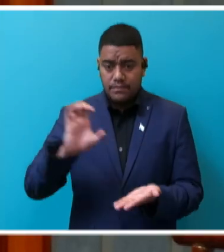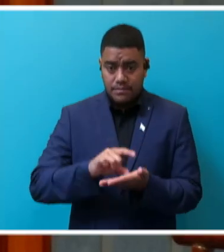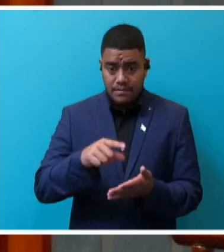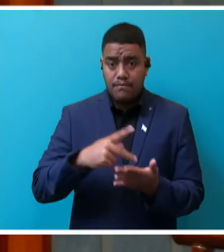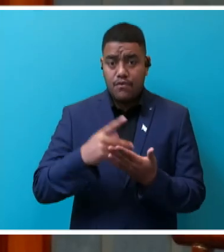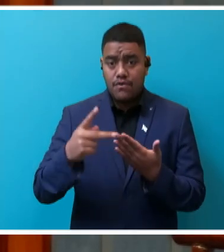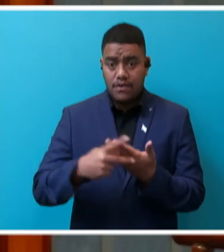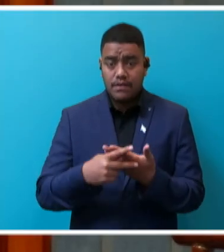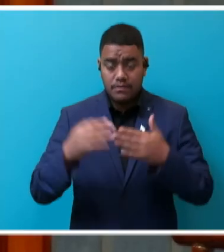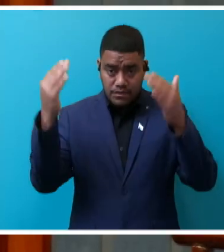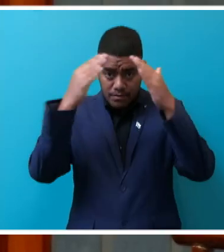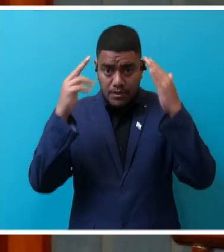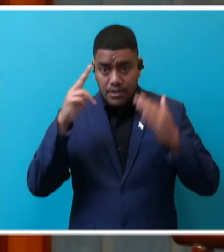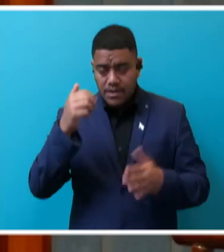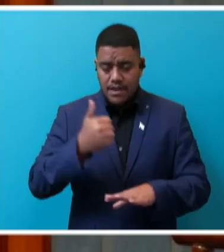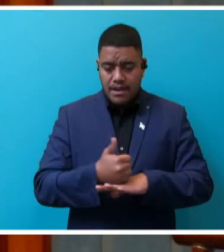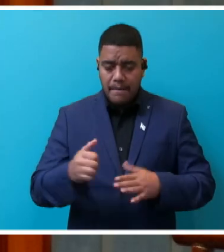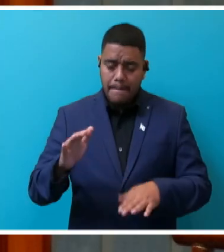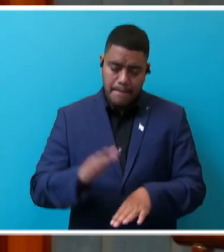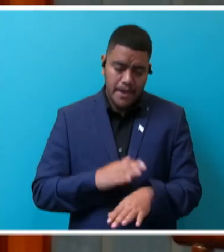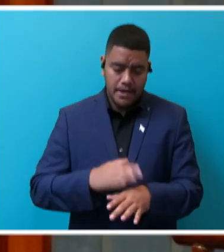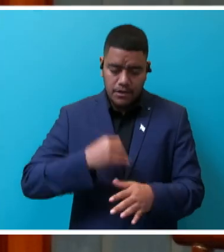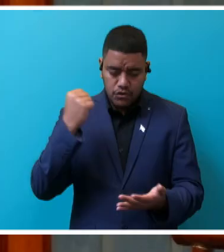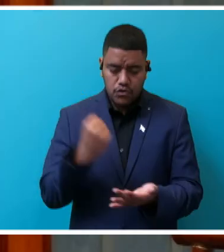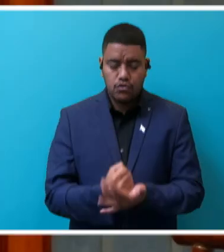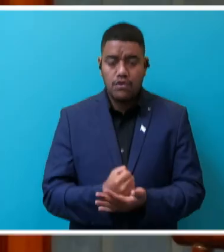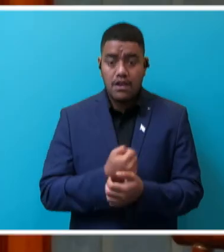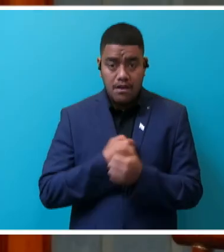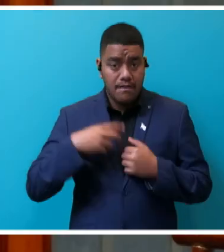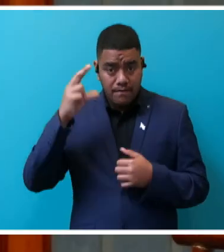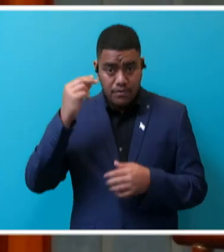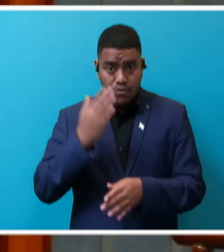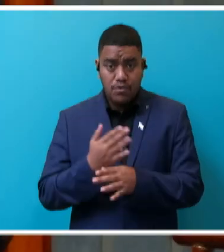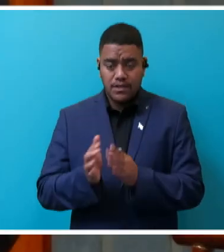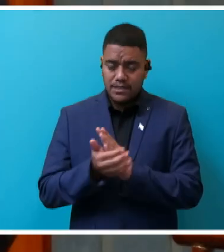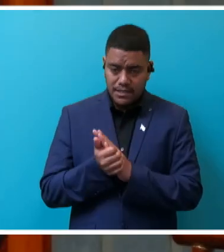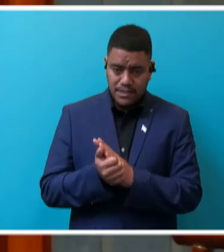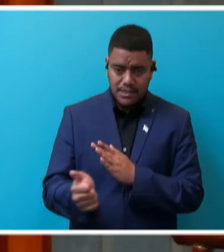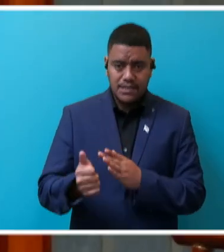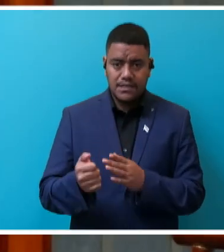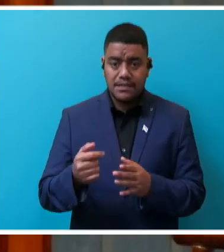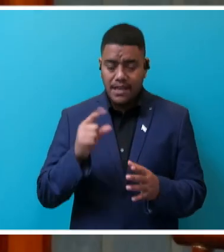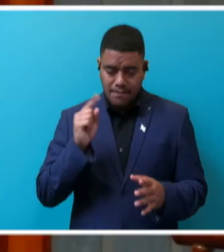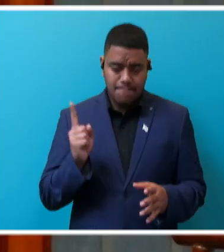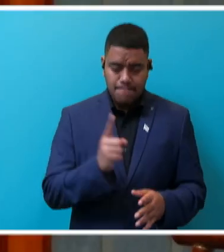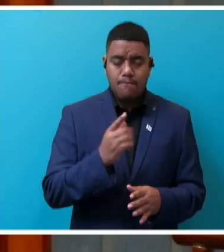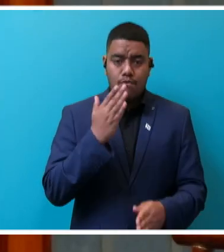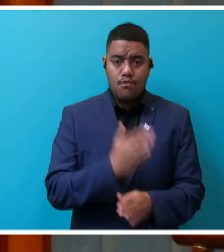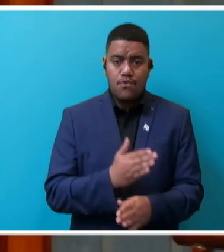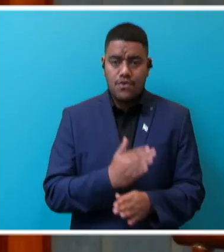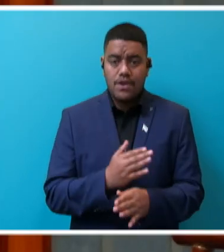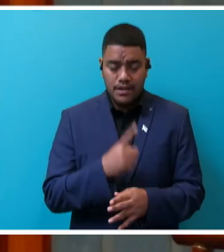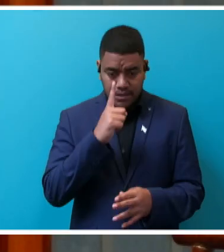programs, Mr. Speaker, sir, the government ensures that our Fijian workers are skilled, employable, and ready to seize